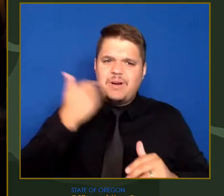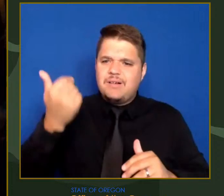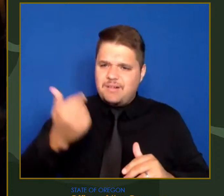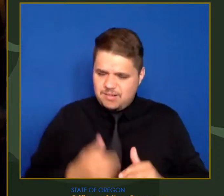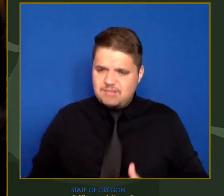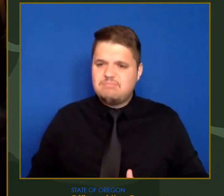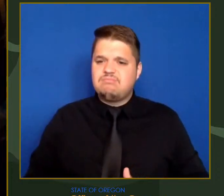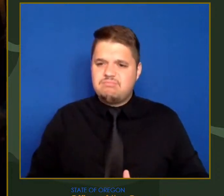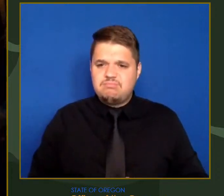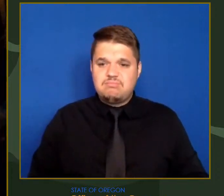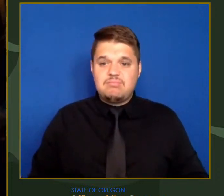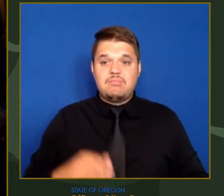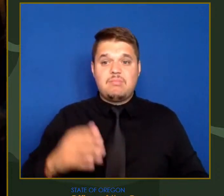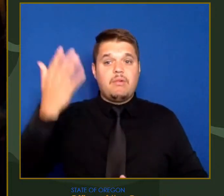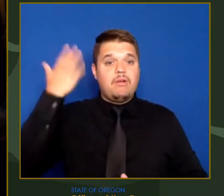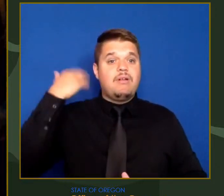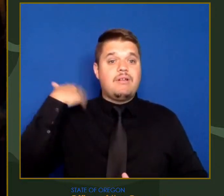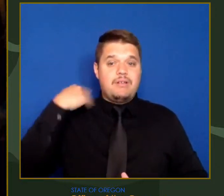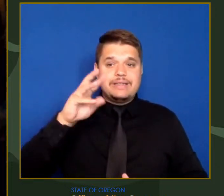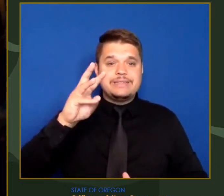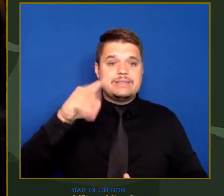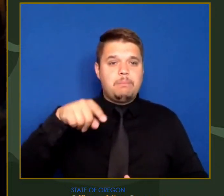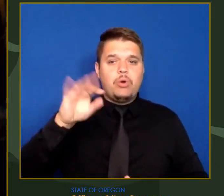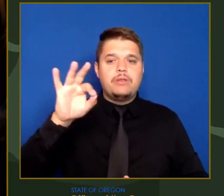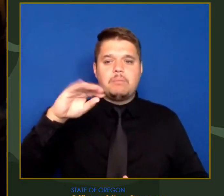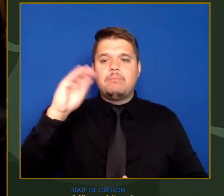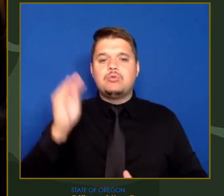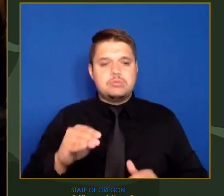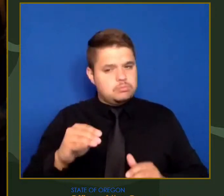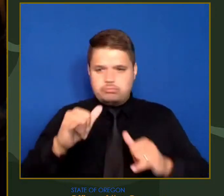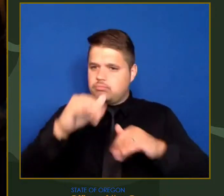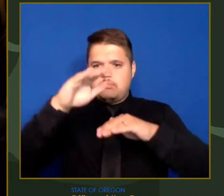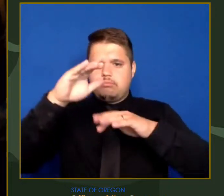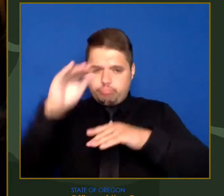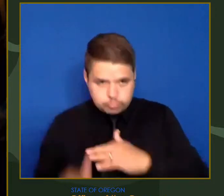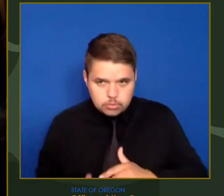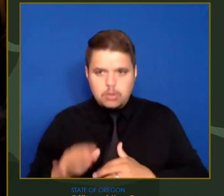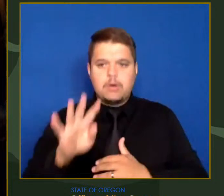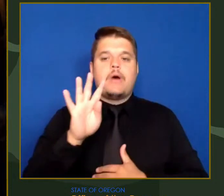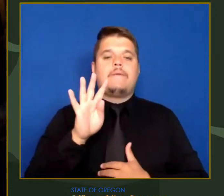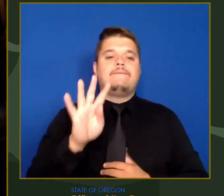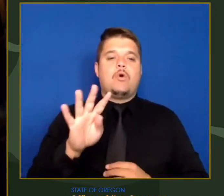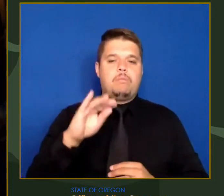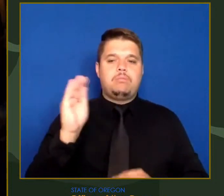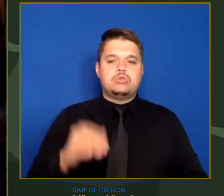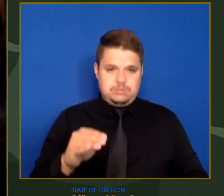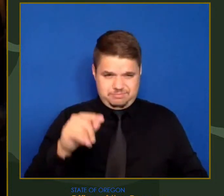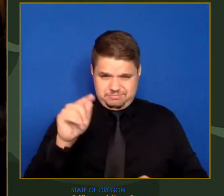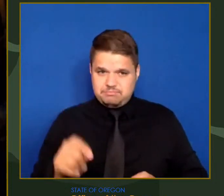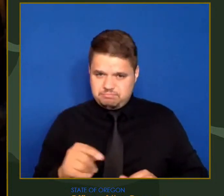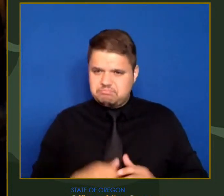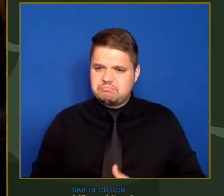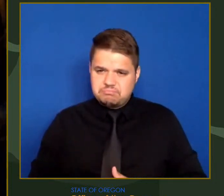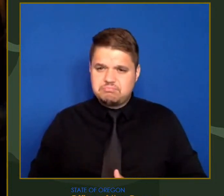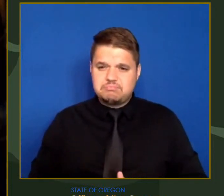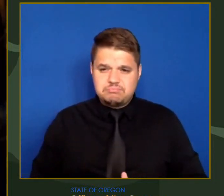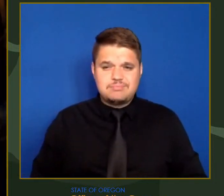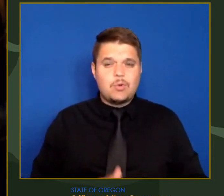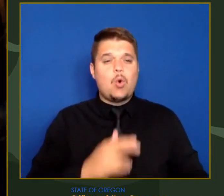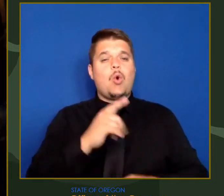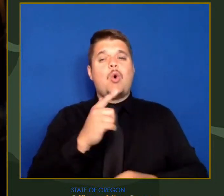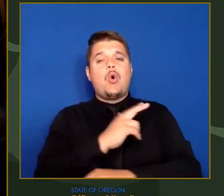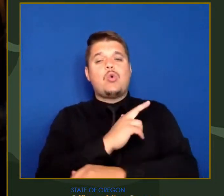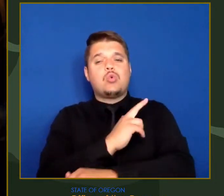on May 1st to 4.3% on June 1st. COVID-19 related hospitalizations are following a